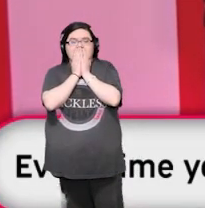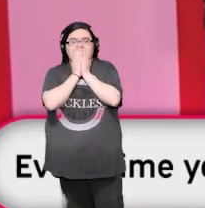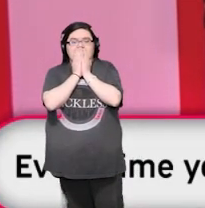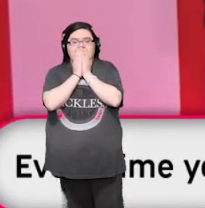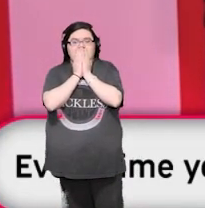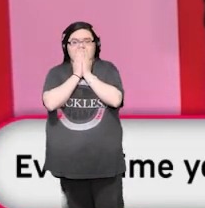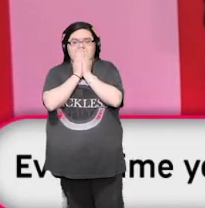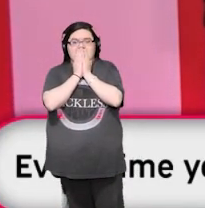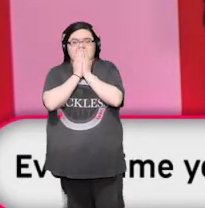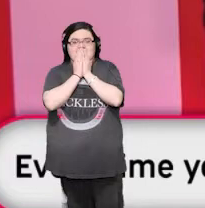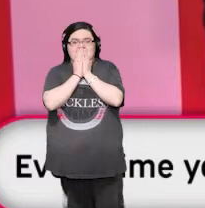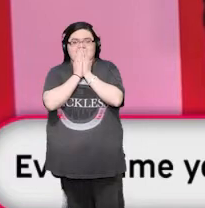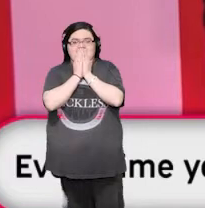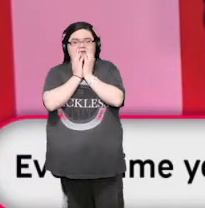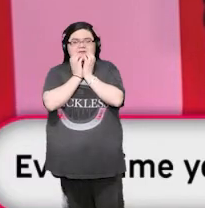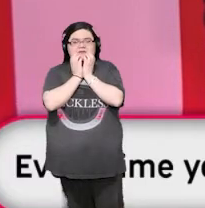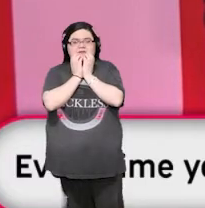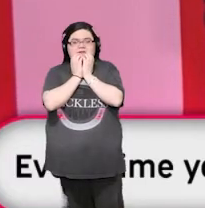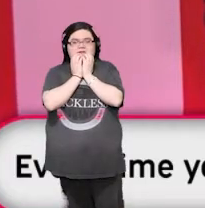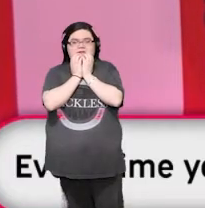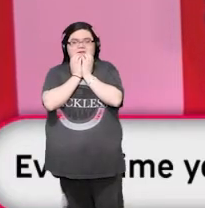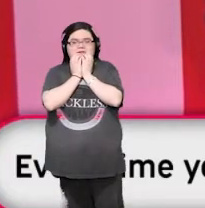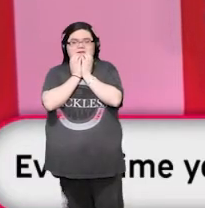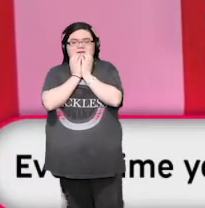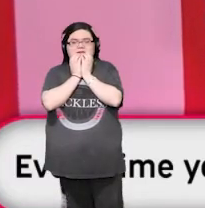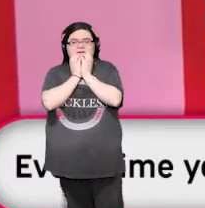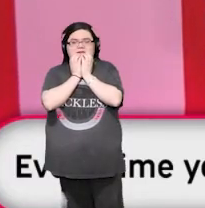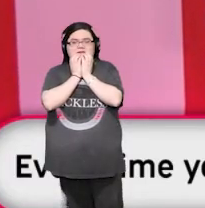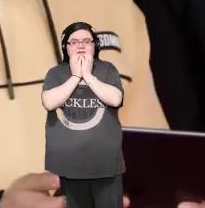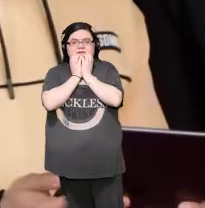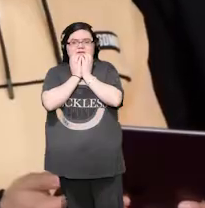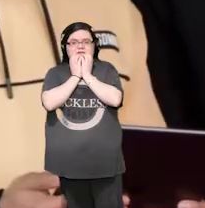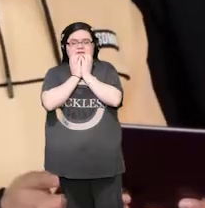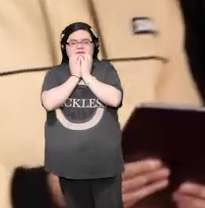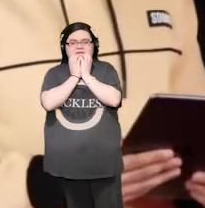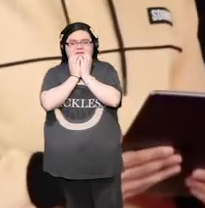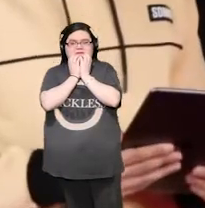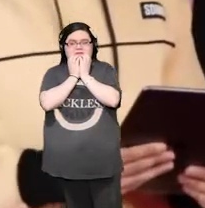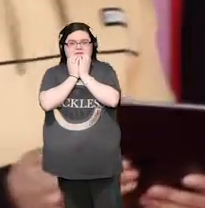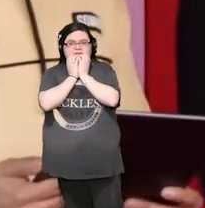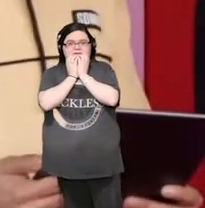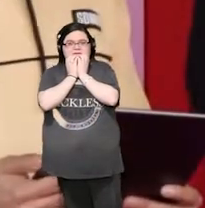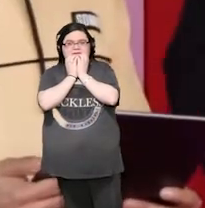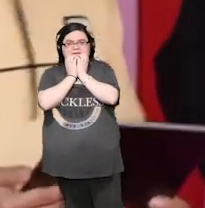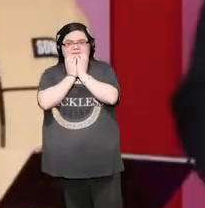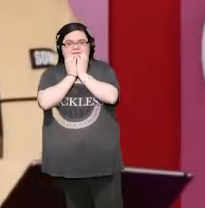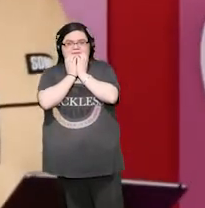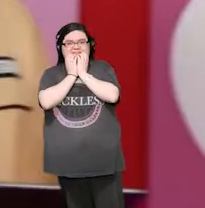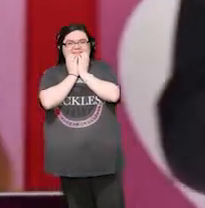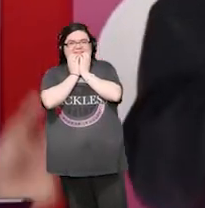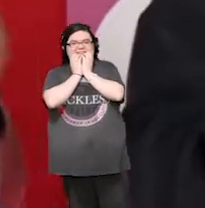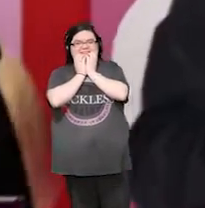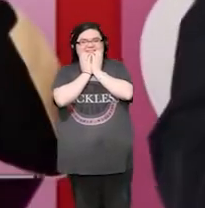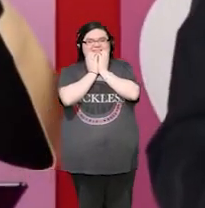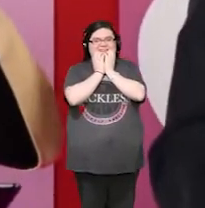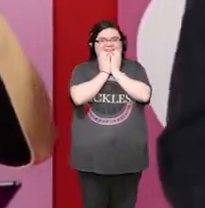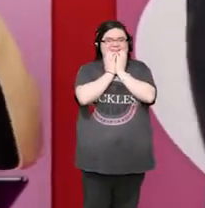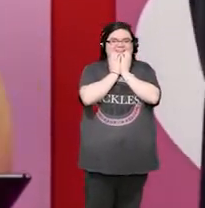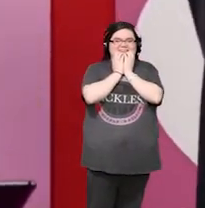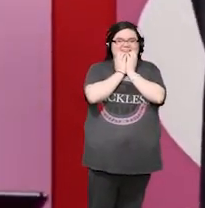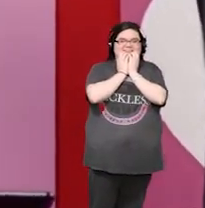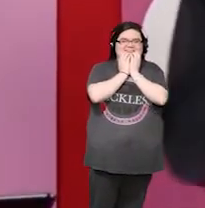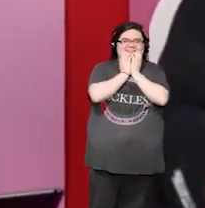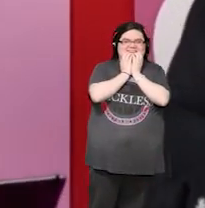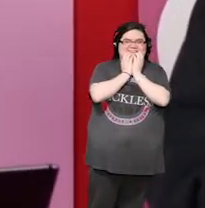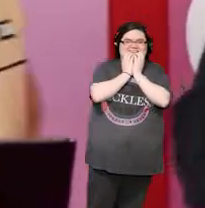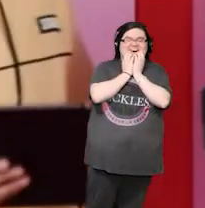is it obvious? Yes. What is it? We're talking about laugh, a dog dies. But think how many times you laugh. I mean, that's what you choose. That's try what you not choose. To laugh would